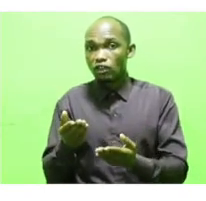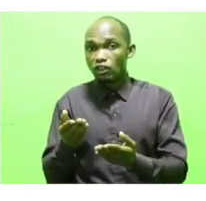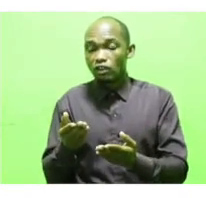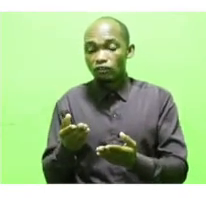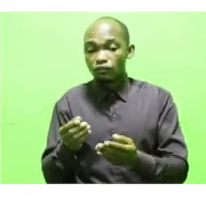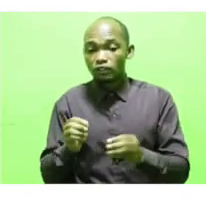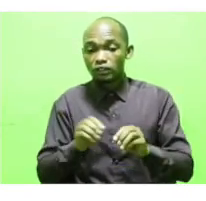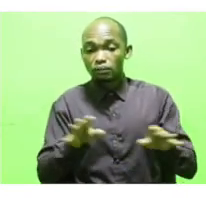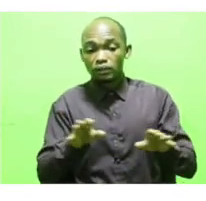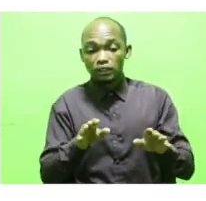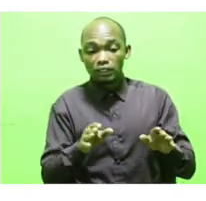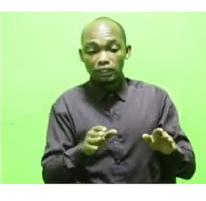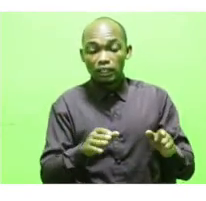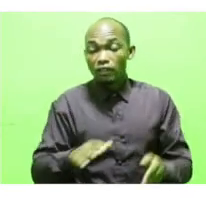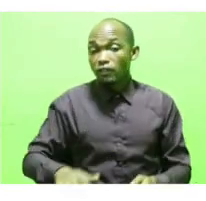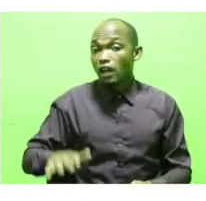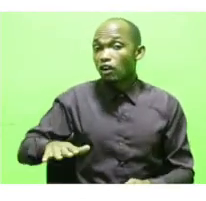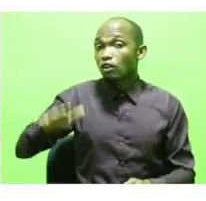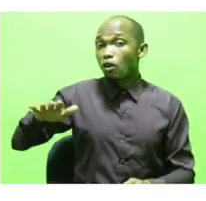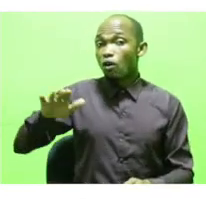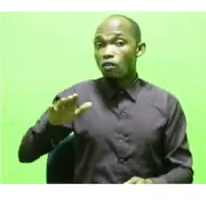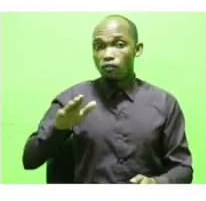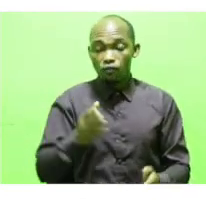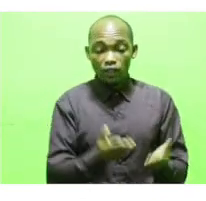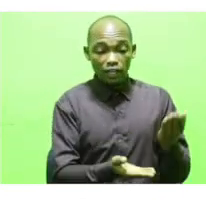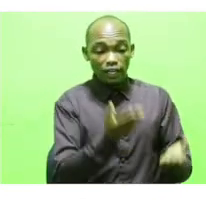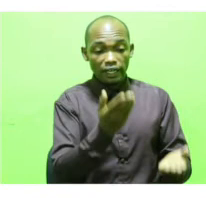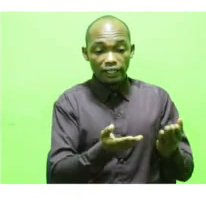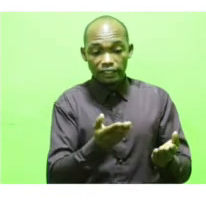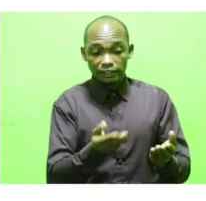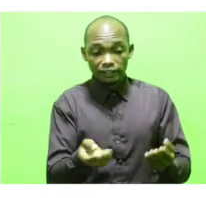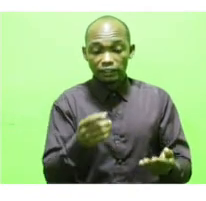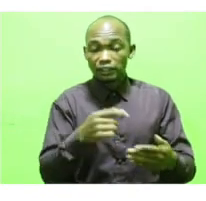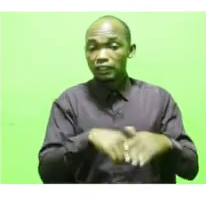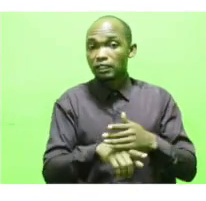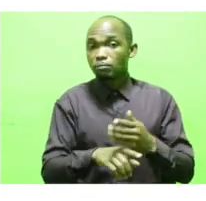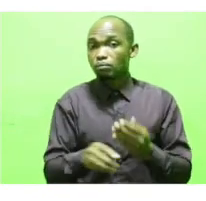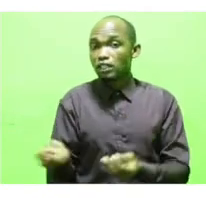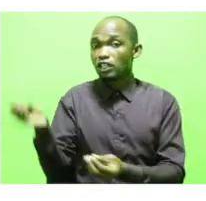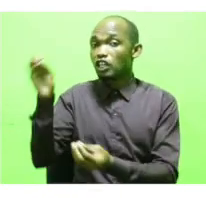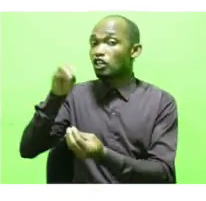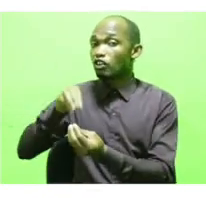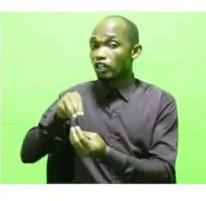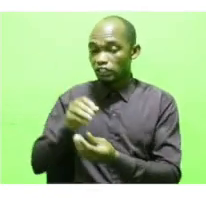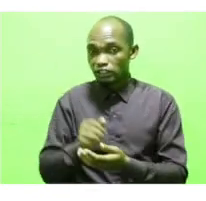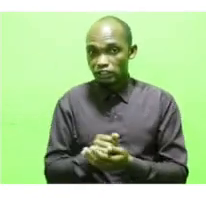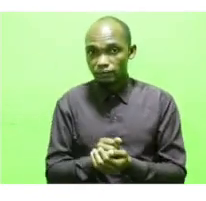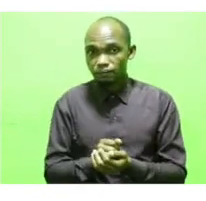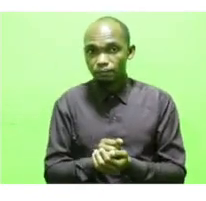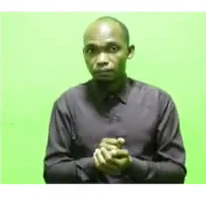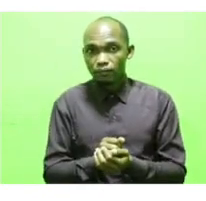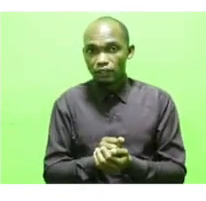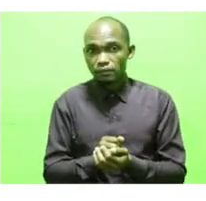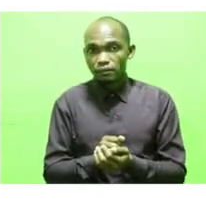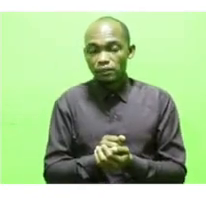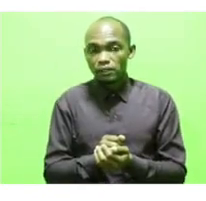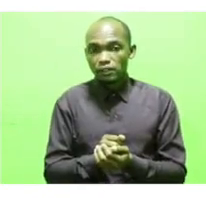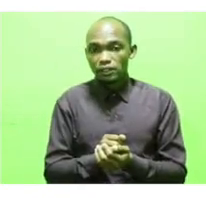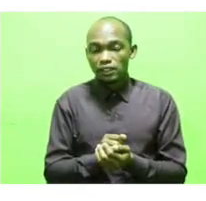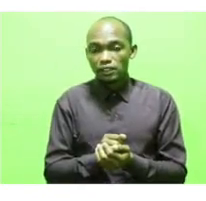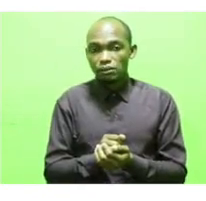of transpiration, then the growth rate can be increased of the organism, of the